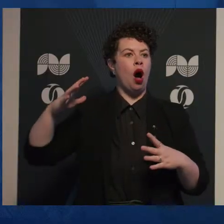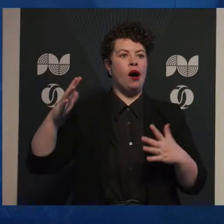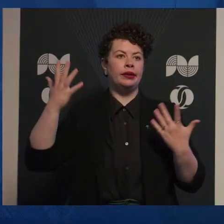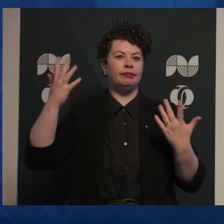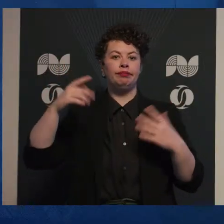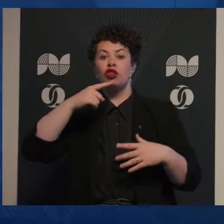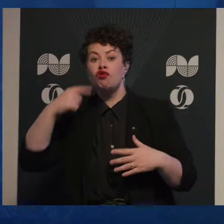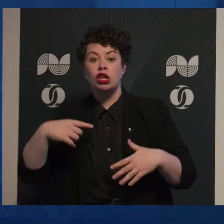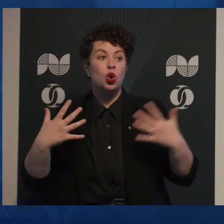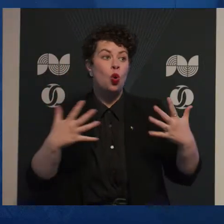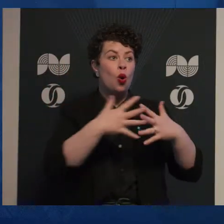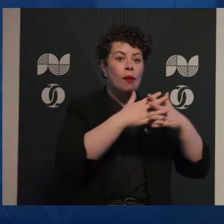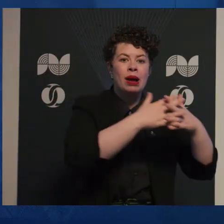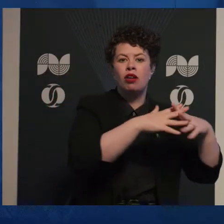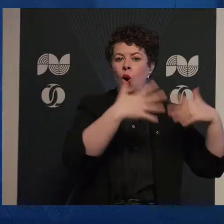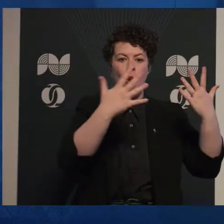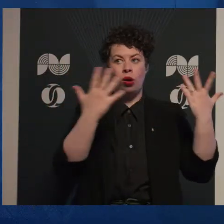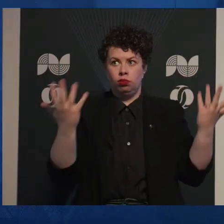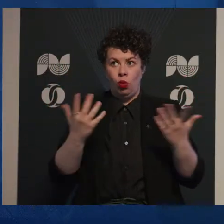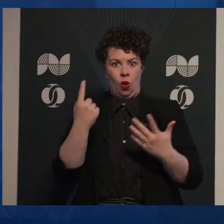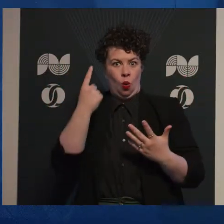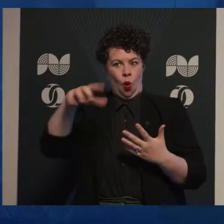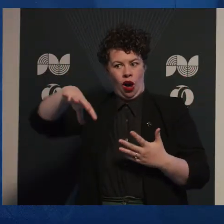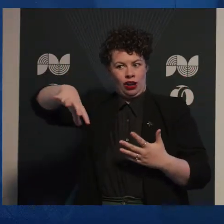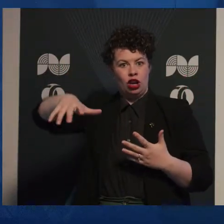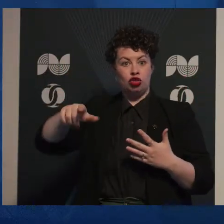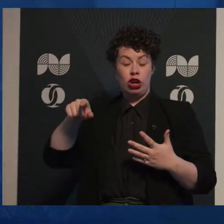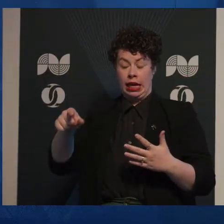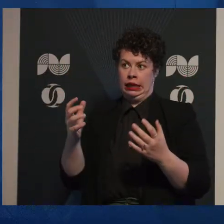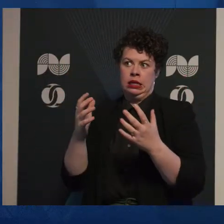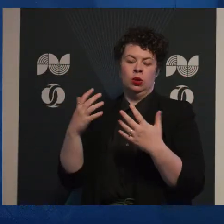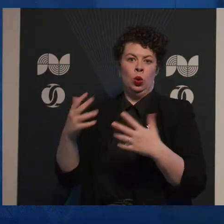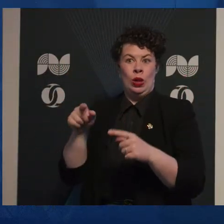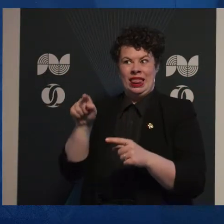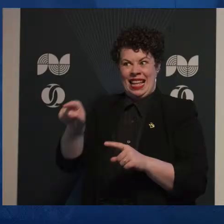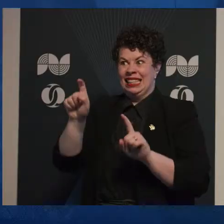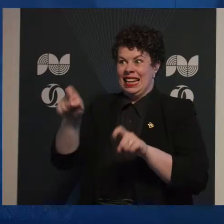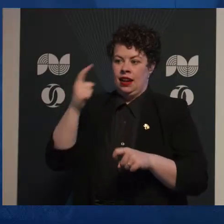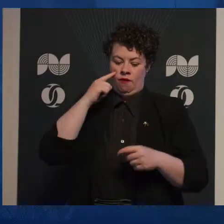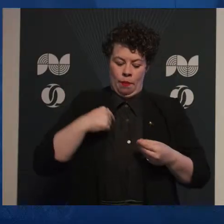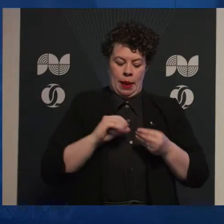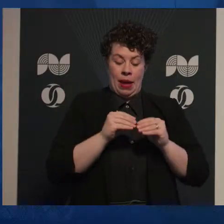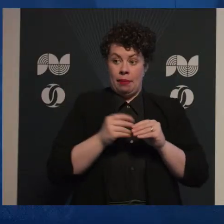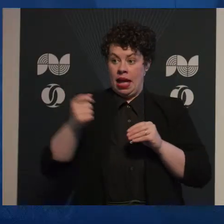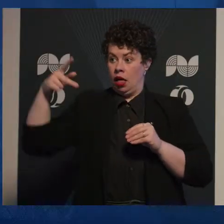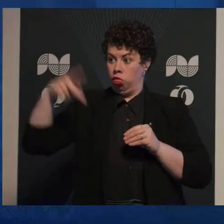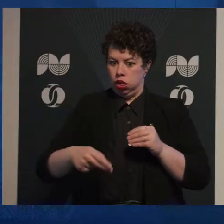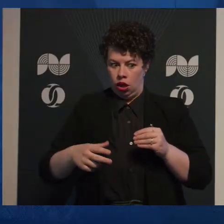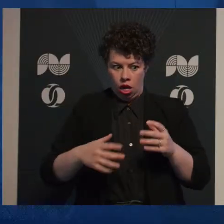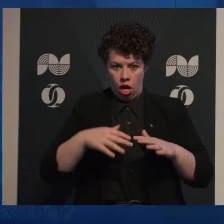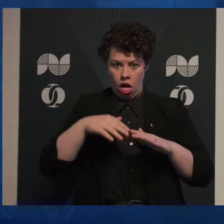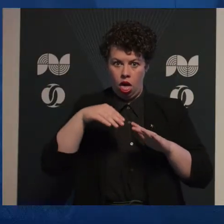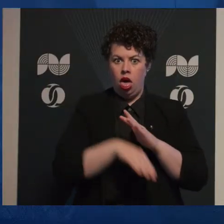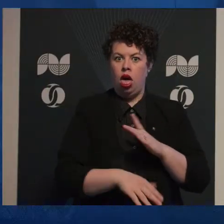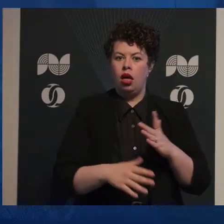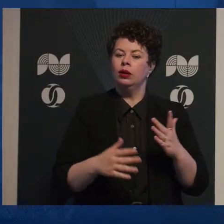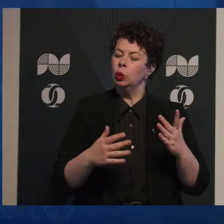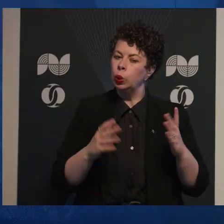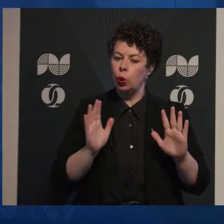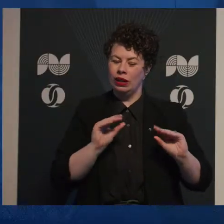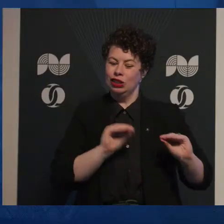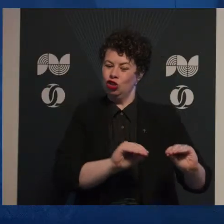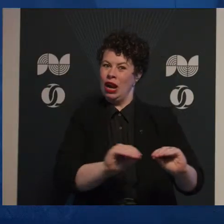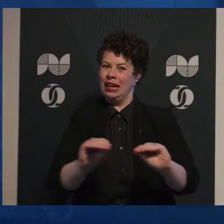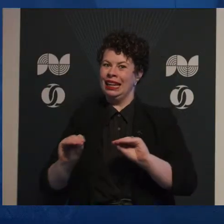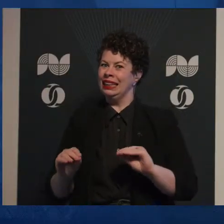actor in your supply chain. Critical raw materials, for example. If I look at some of what we've been doing recently with key partners